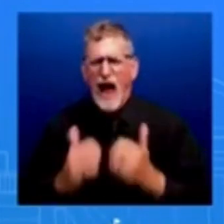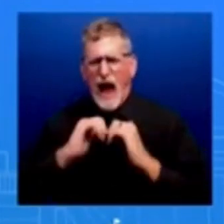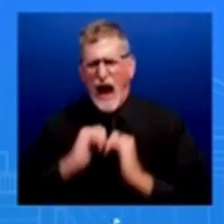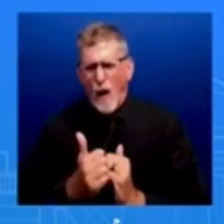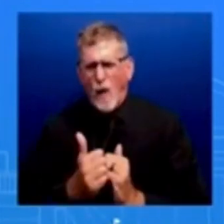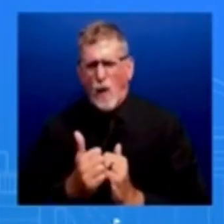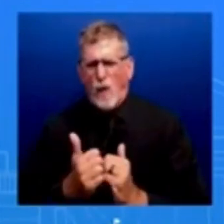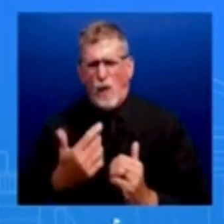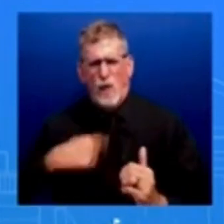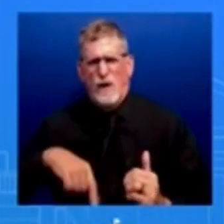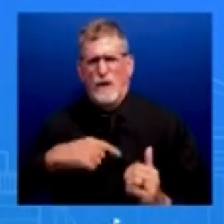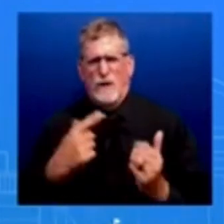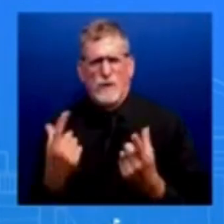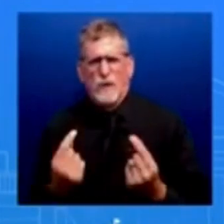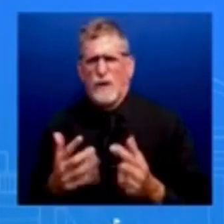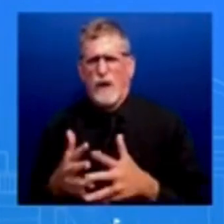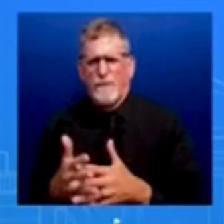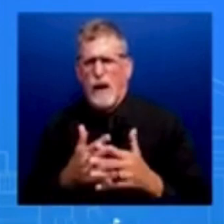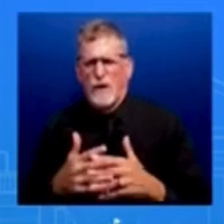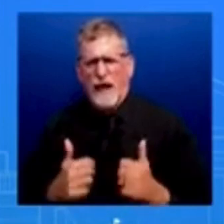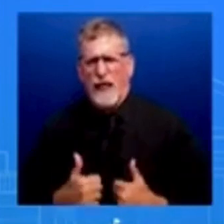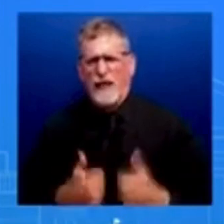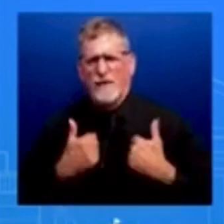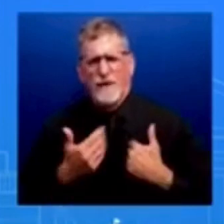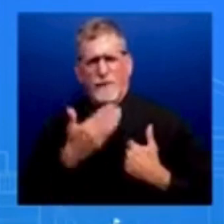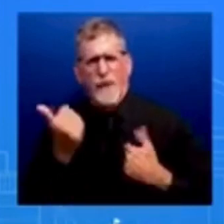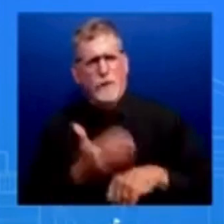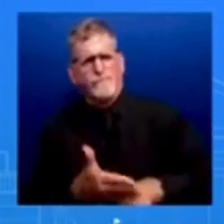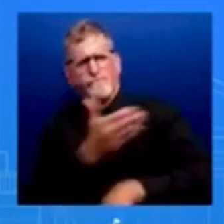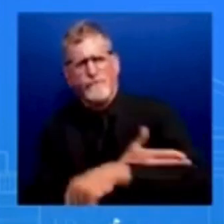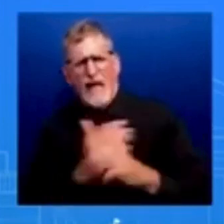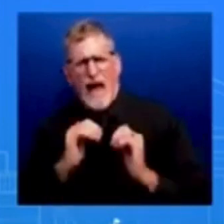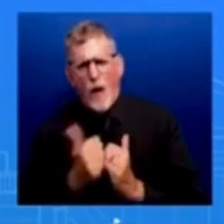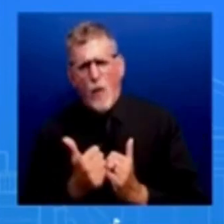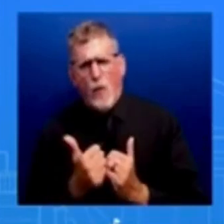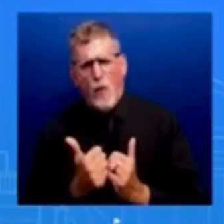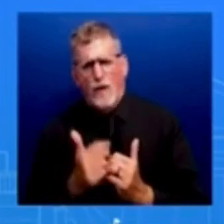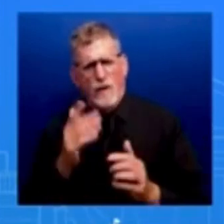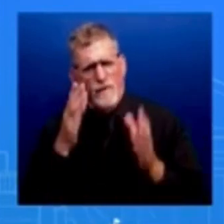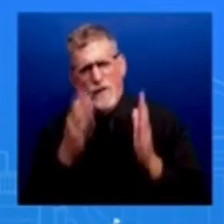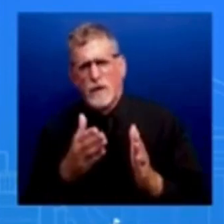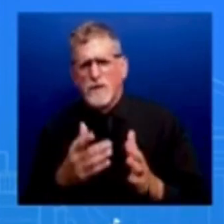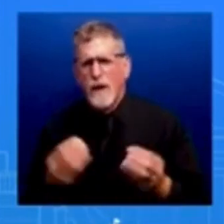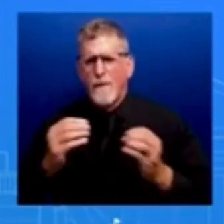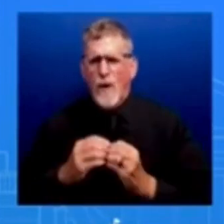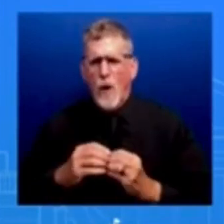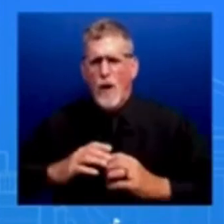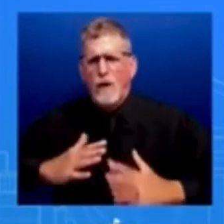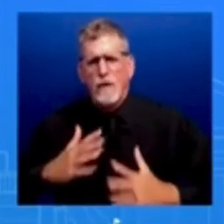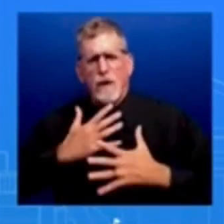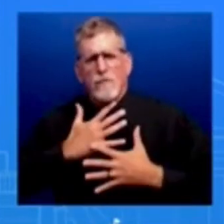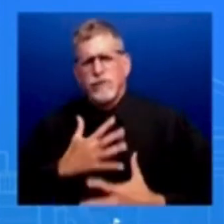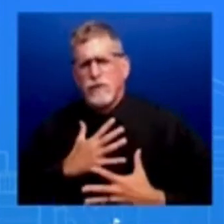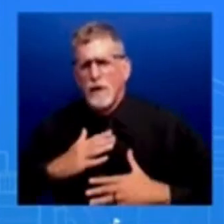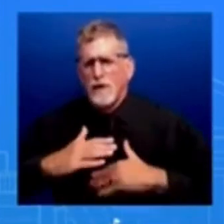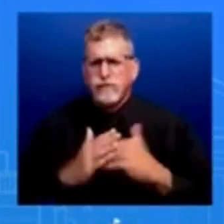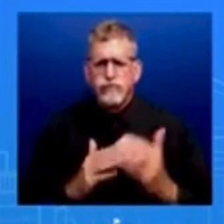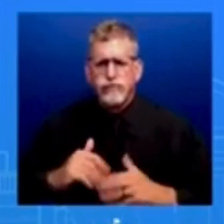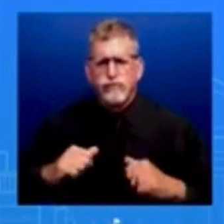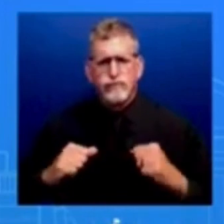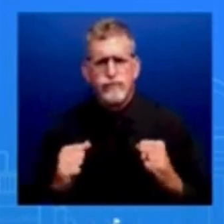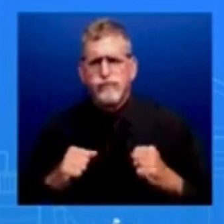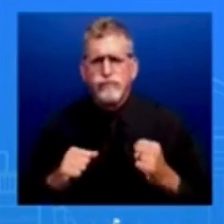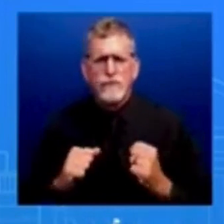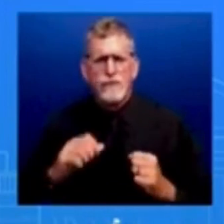Americans better, give them a little bit more breathing room, making sure that no one gets left behind. And that shows in what we've been doing the last 2 years, and we'd